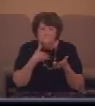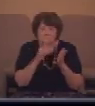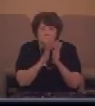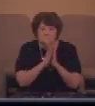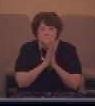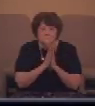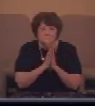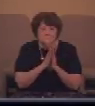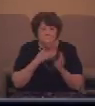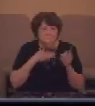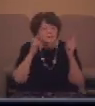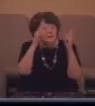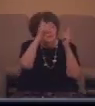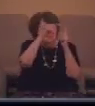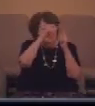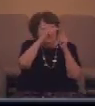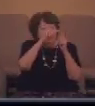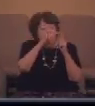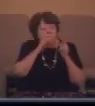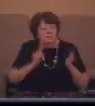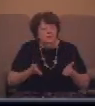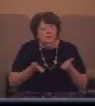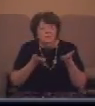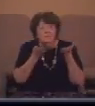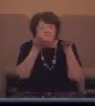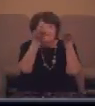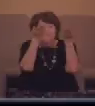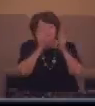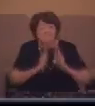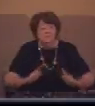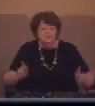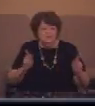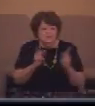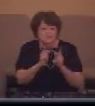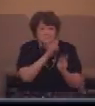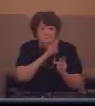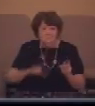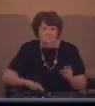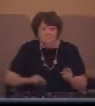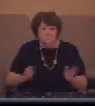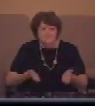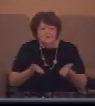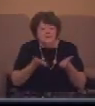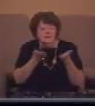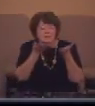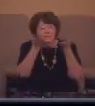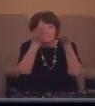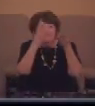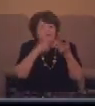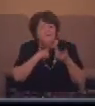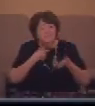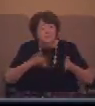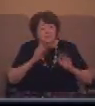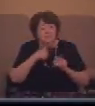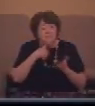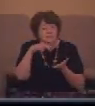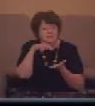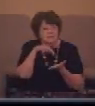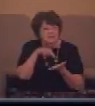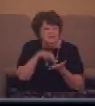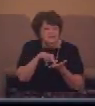my aim is higher ground. Lord, lift me up and let